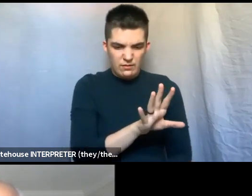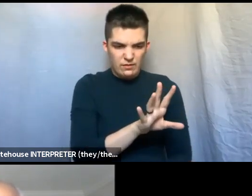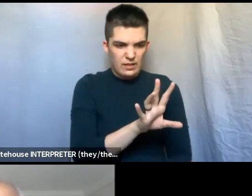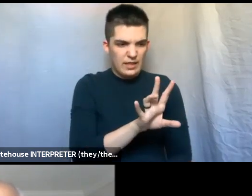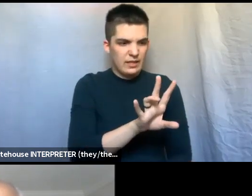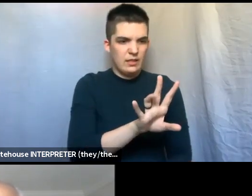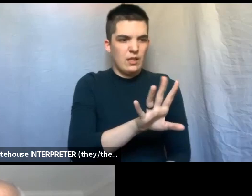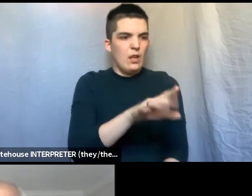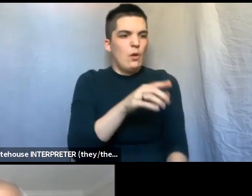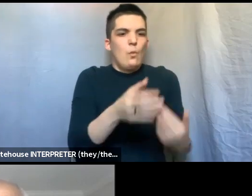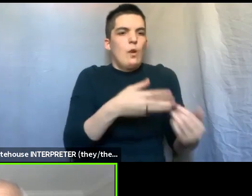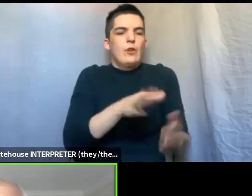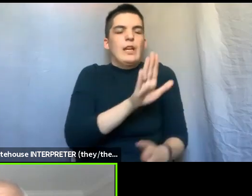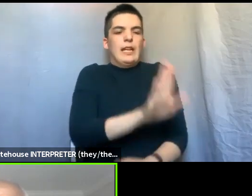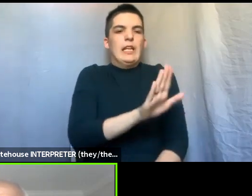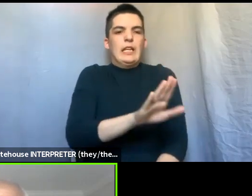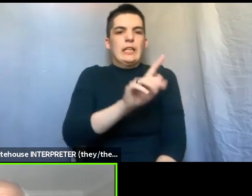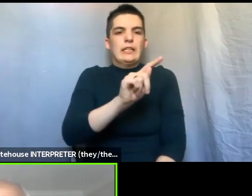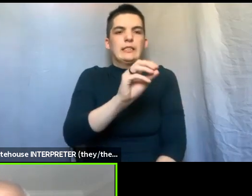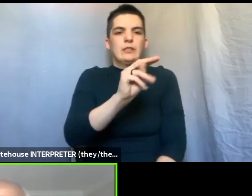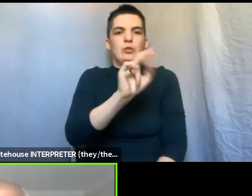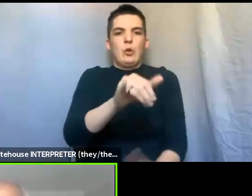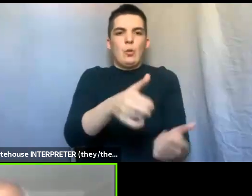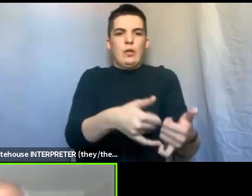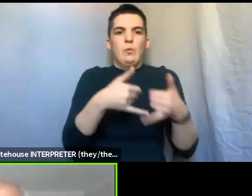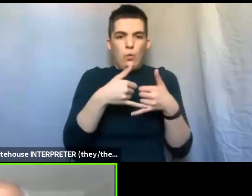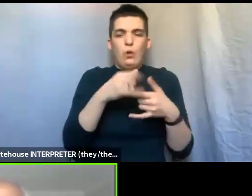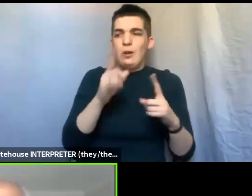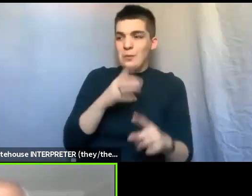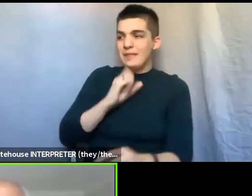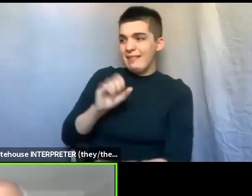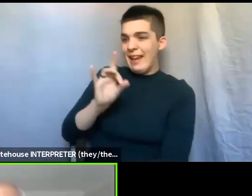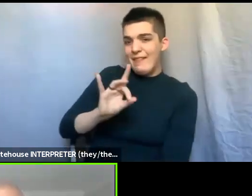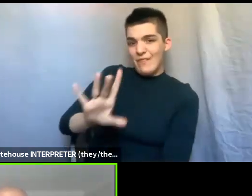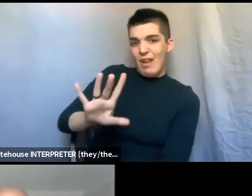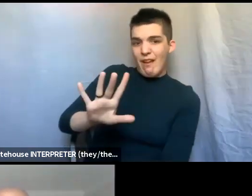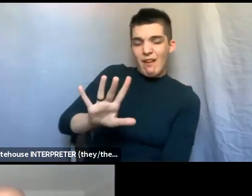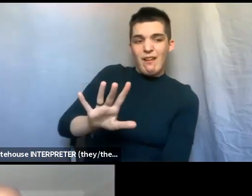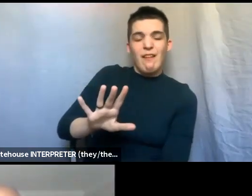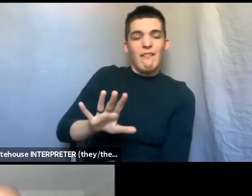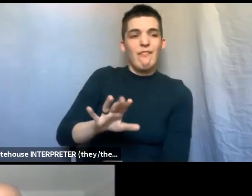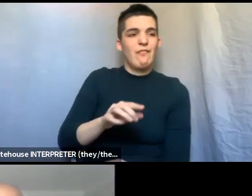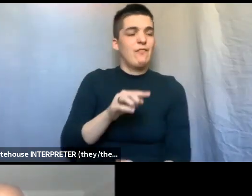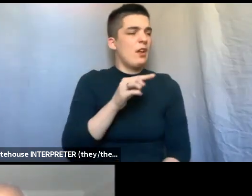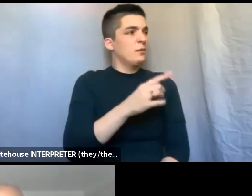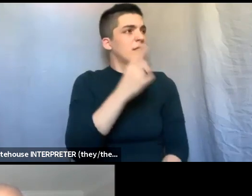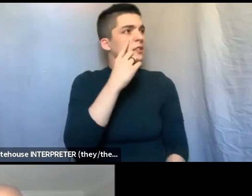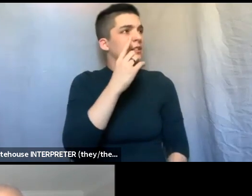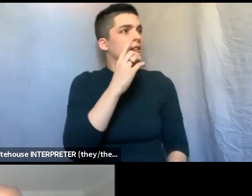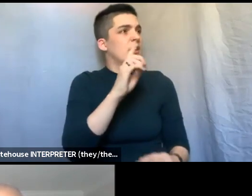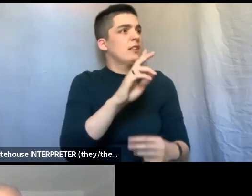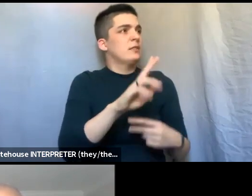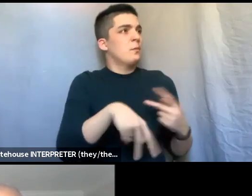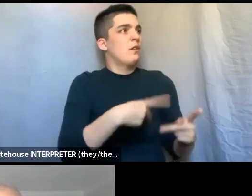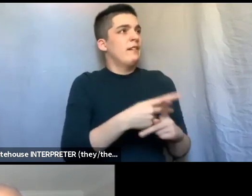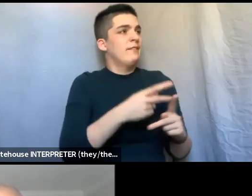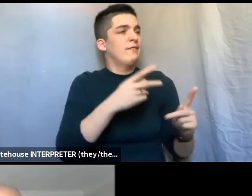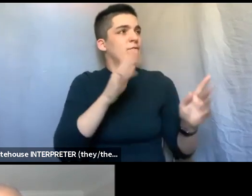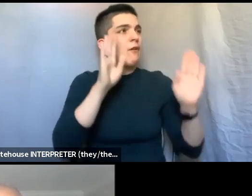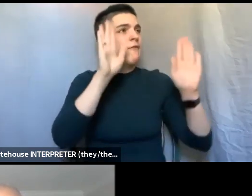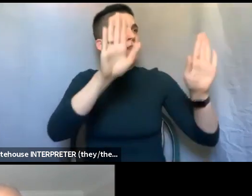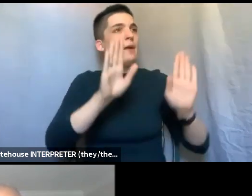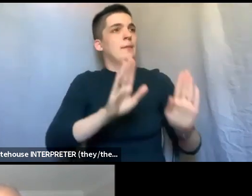always at 85 years old thinking of some kind of fabulous, very difficult thing,